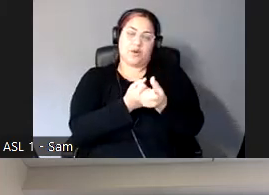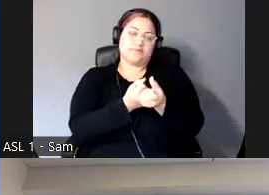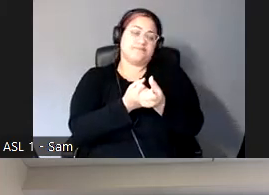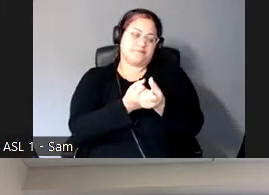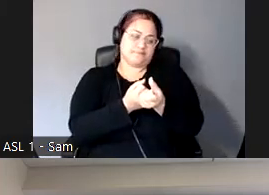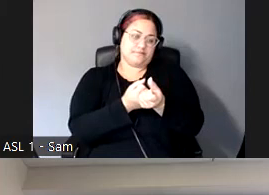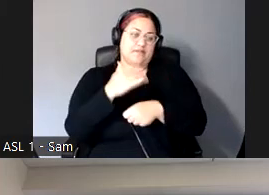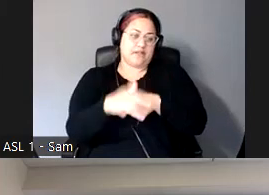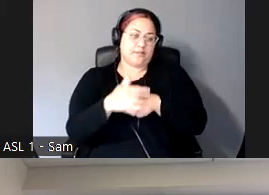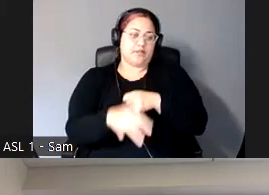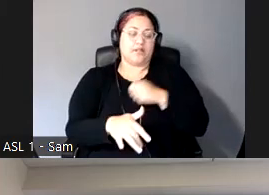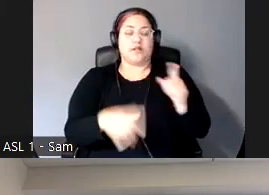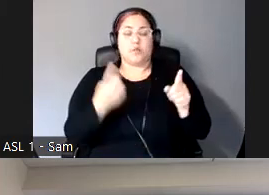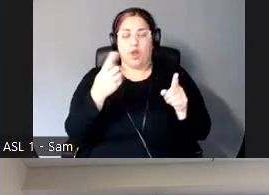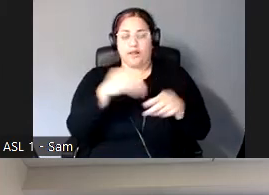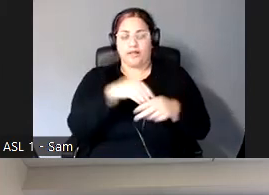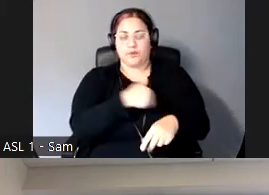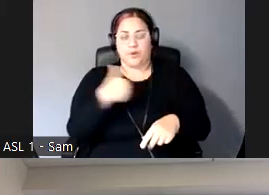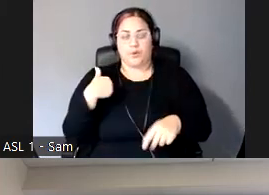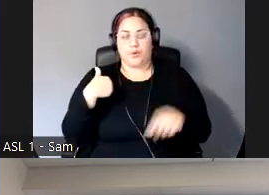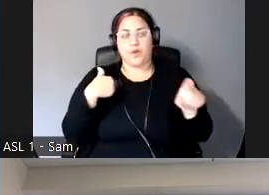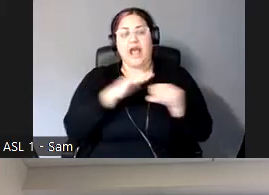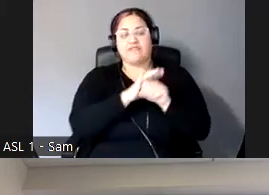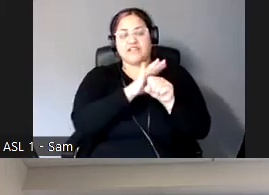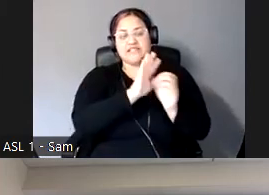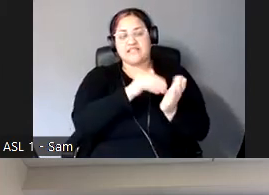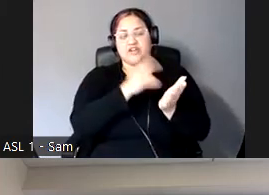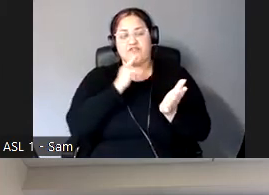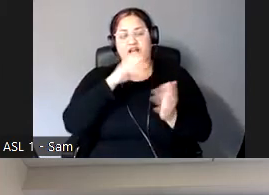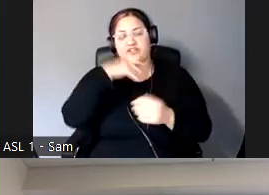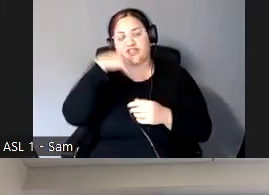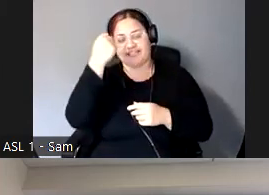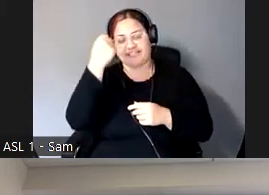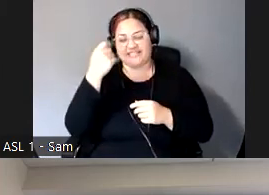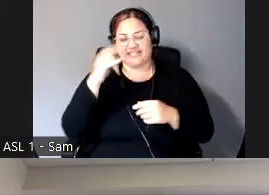Elderly, which is based in Toronto, but they're a provincial organization under the